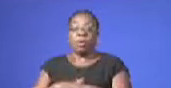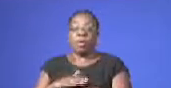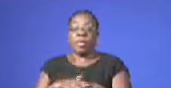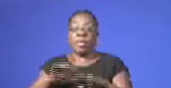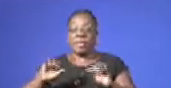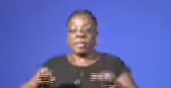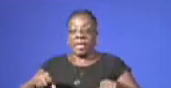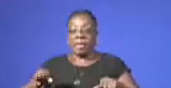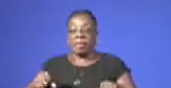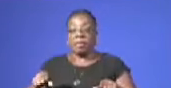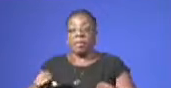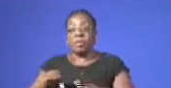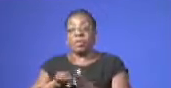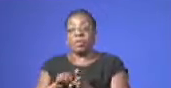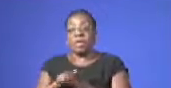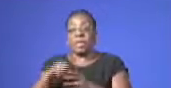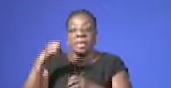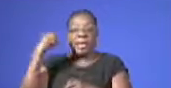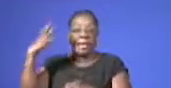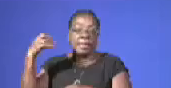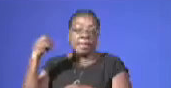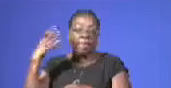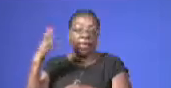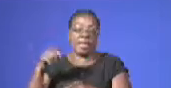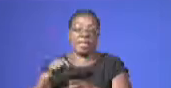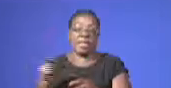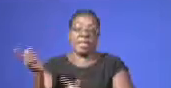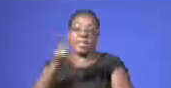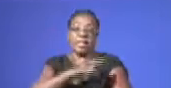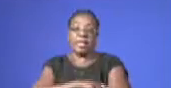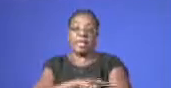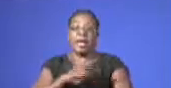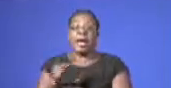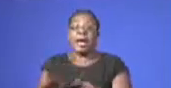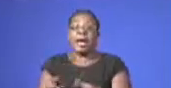their cycles so that they may be identified in the day as well as in the night.